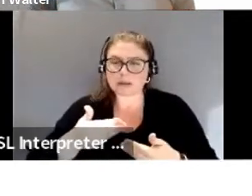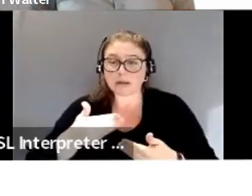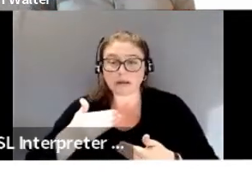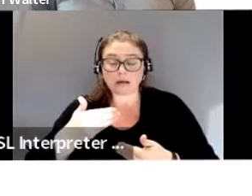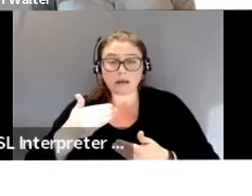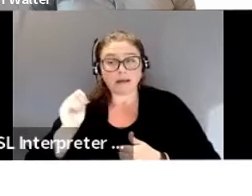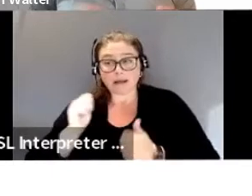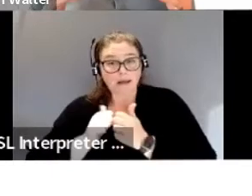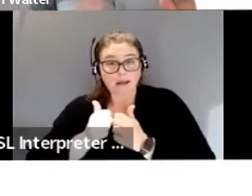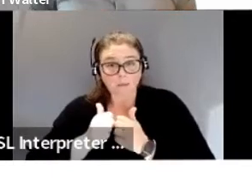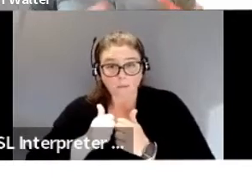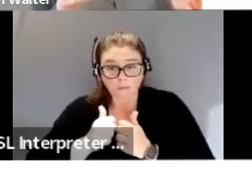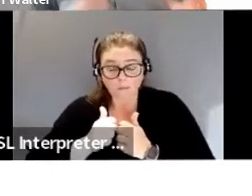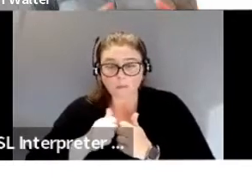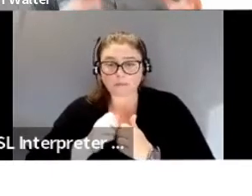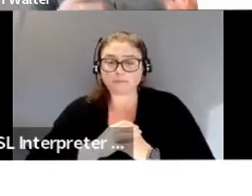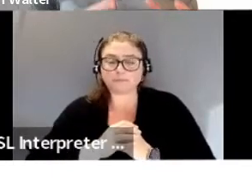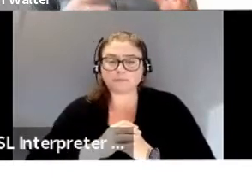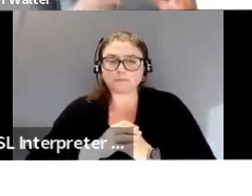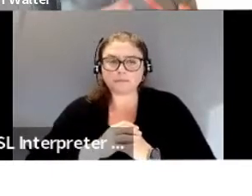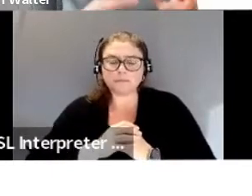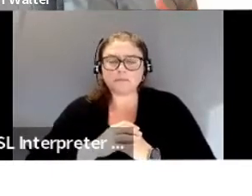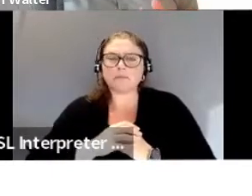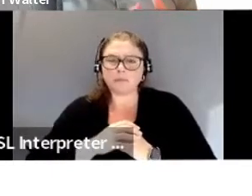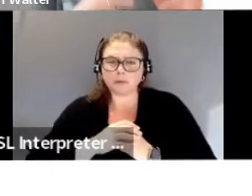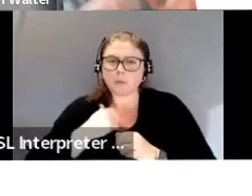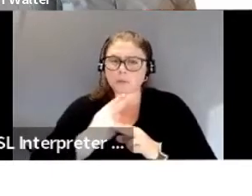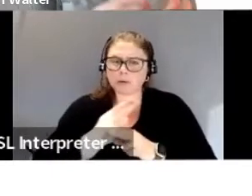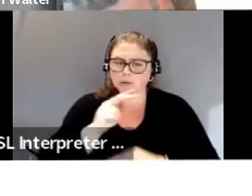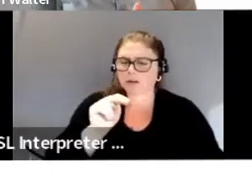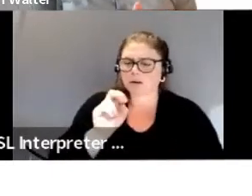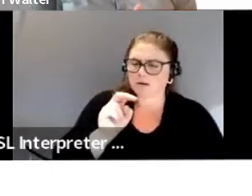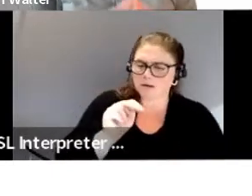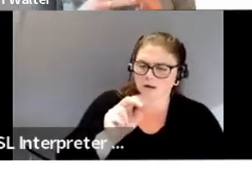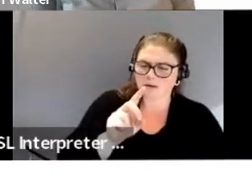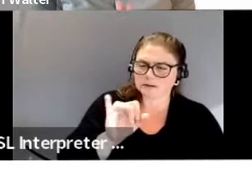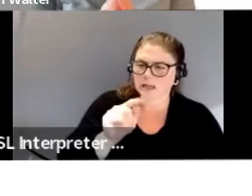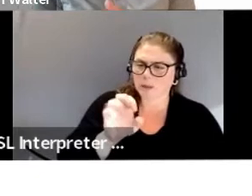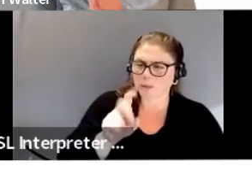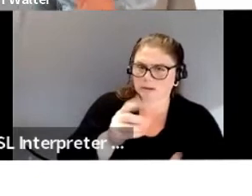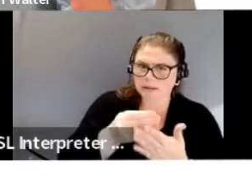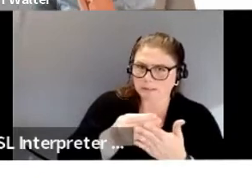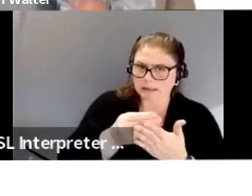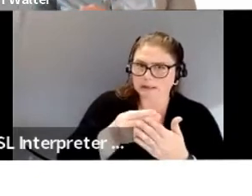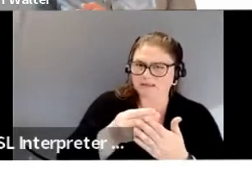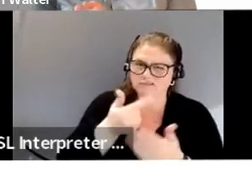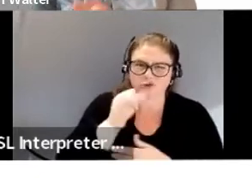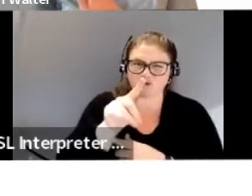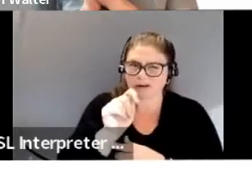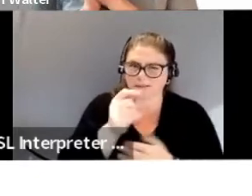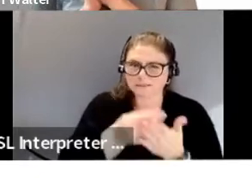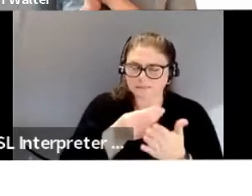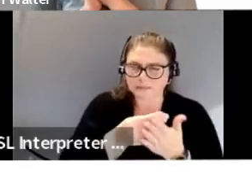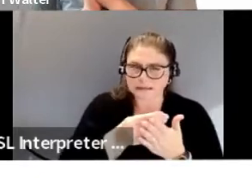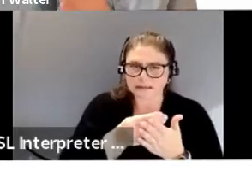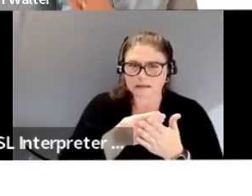able to do this was because we were leveraging non-dilutive funding, specifically grant funding, so heavily in our business.